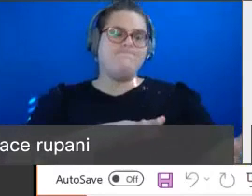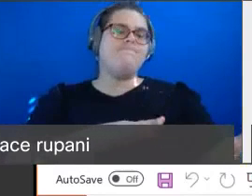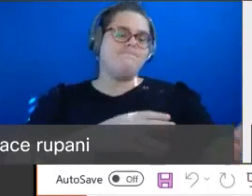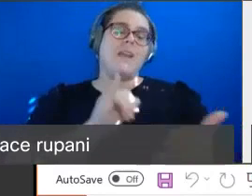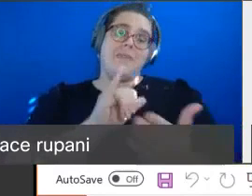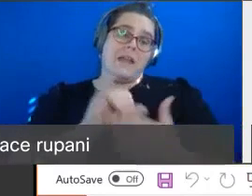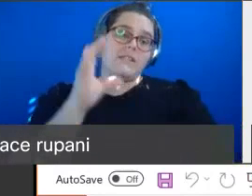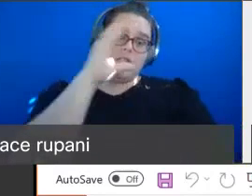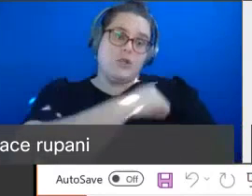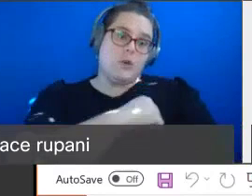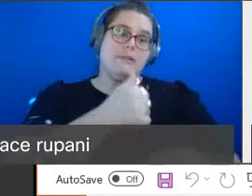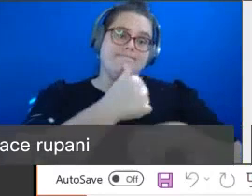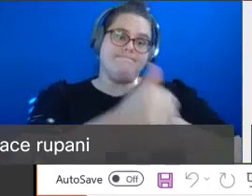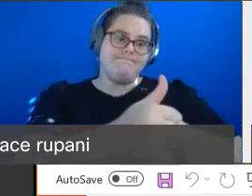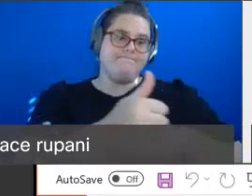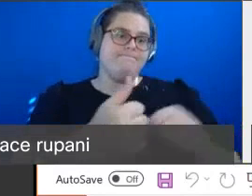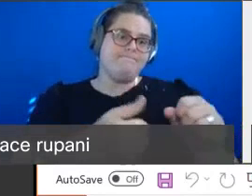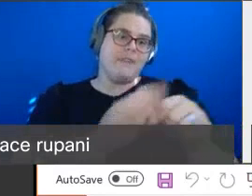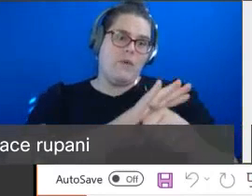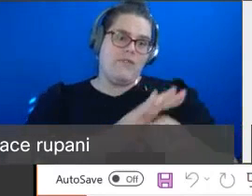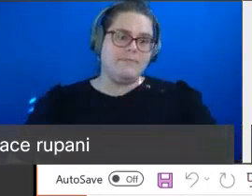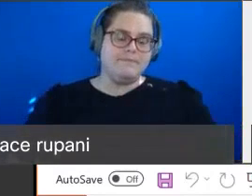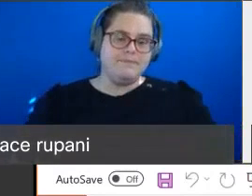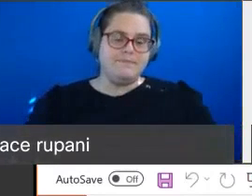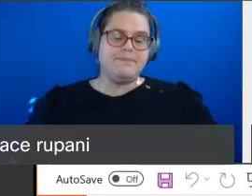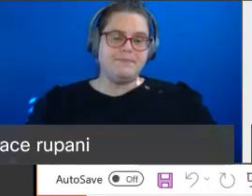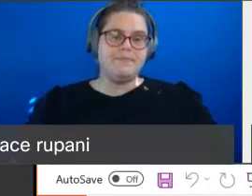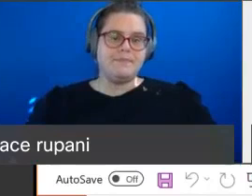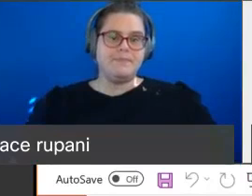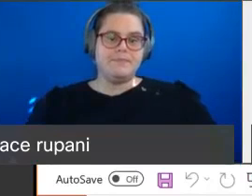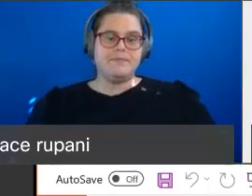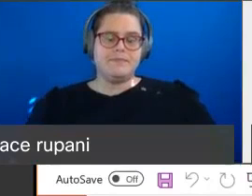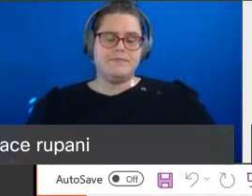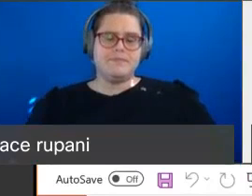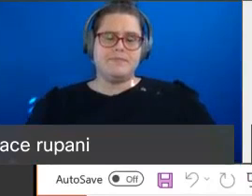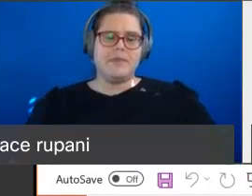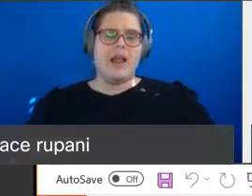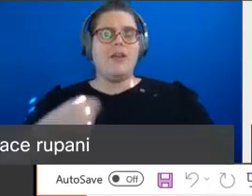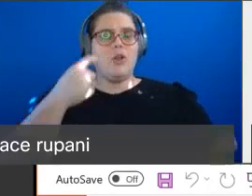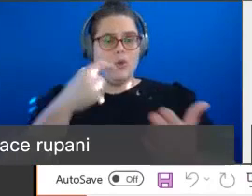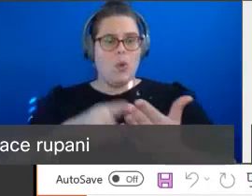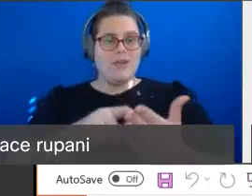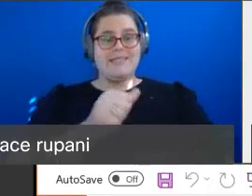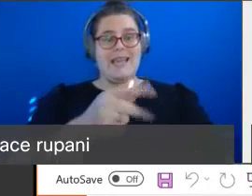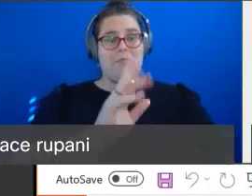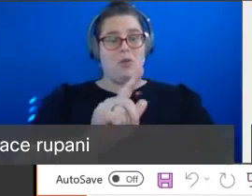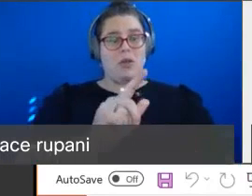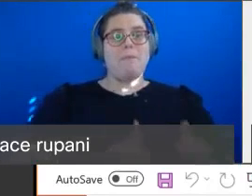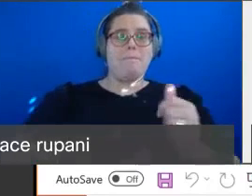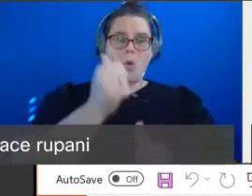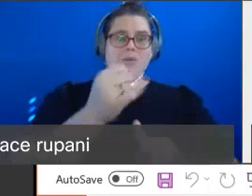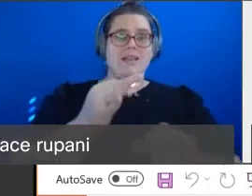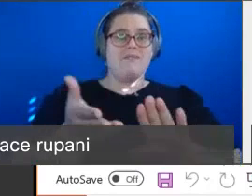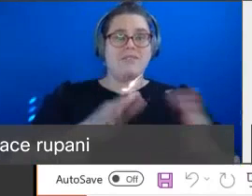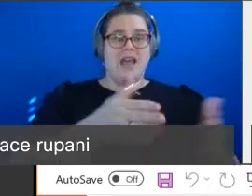And as you can see, that it was April where we had the majority of these deaths. Out